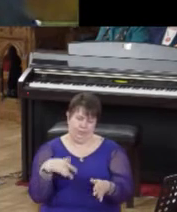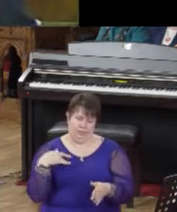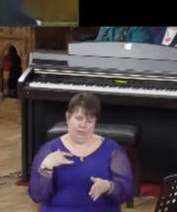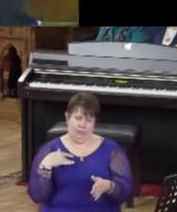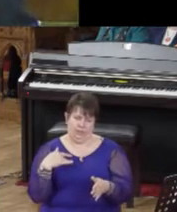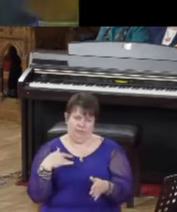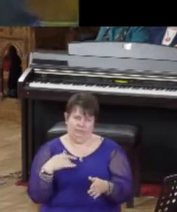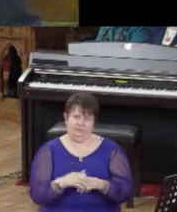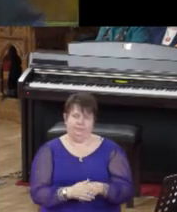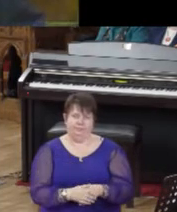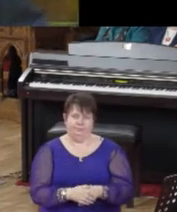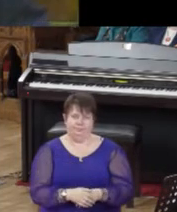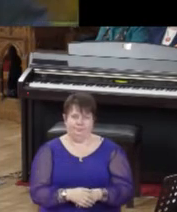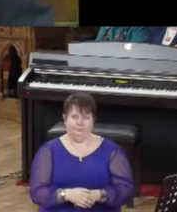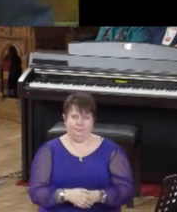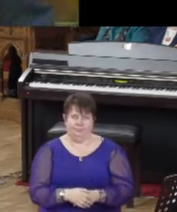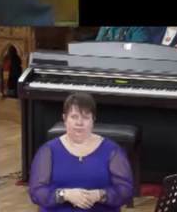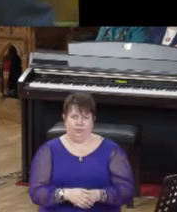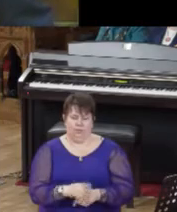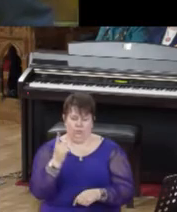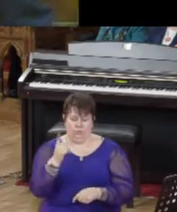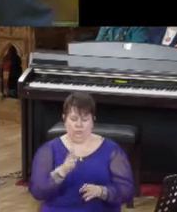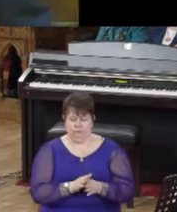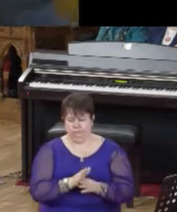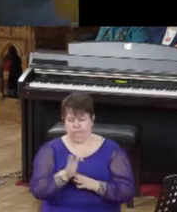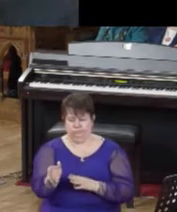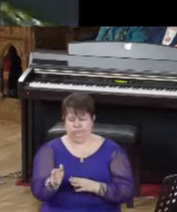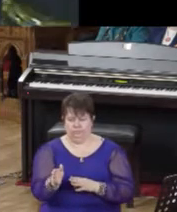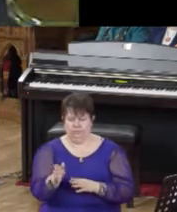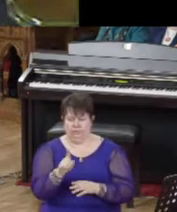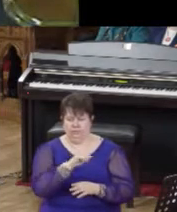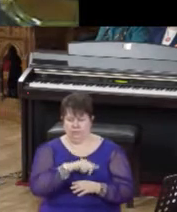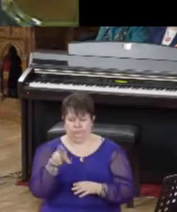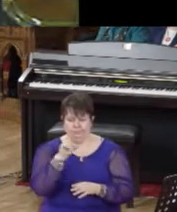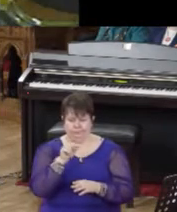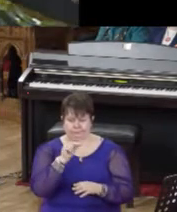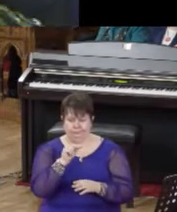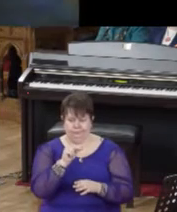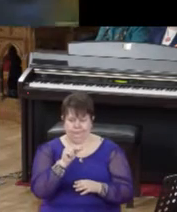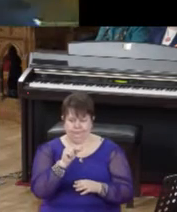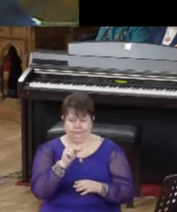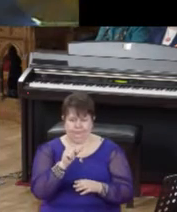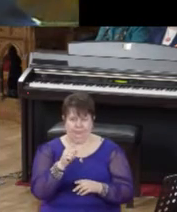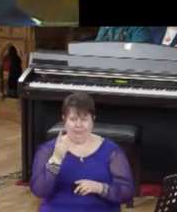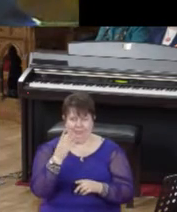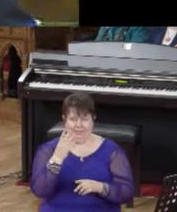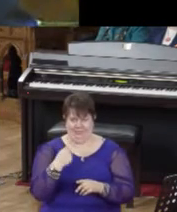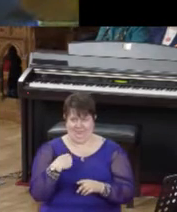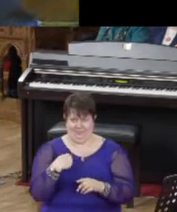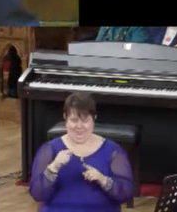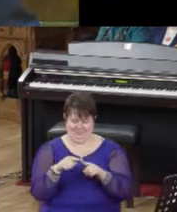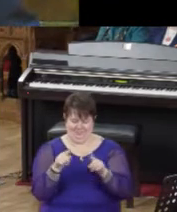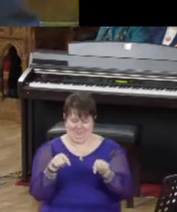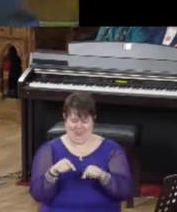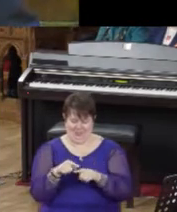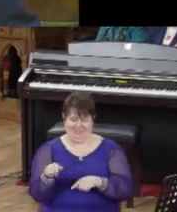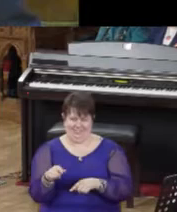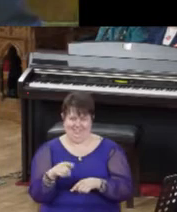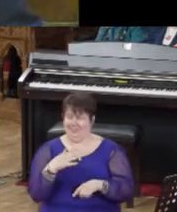we've got a second live stream. And on that, as well as having Helen down in a wee box, they'd love to put me in a box, Helen.